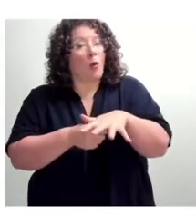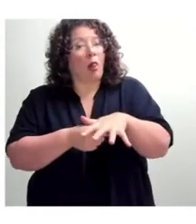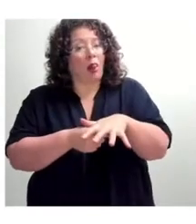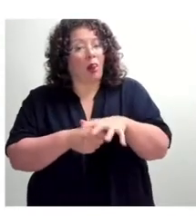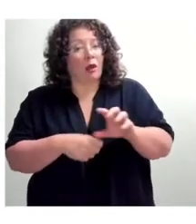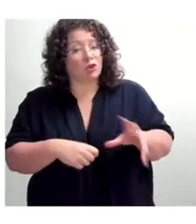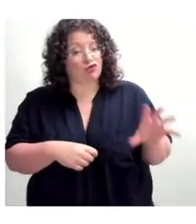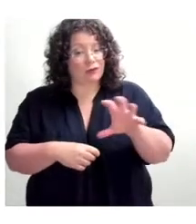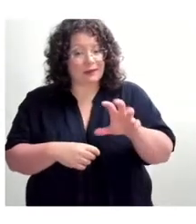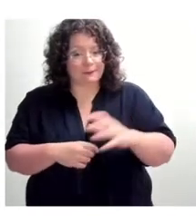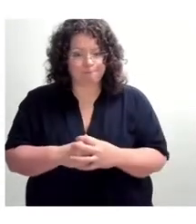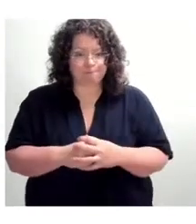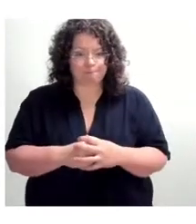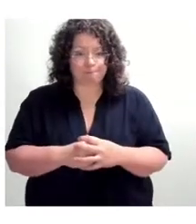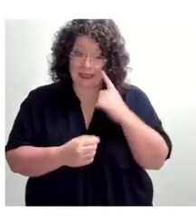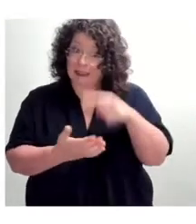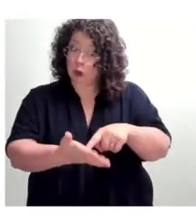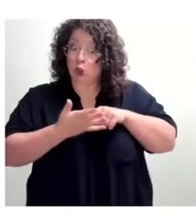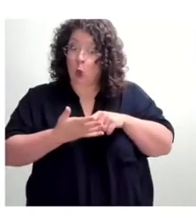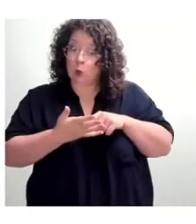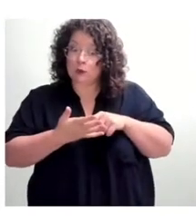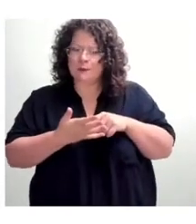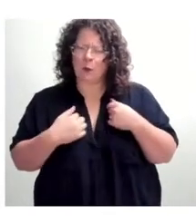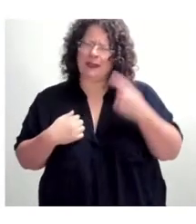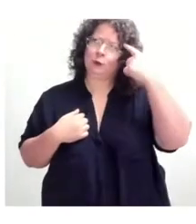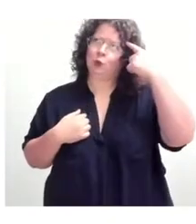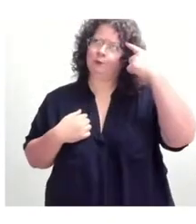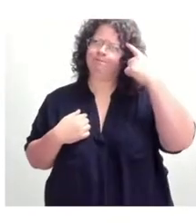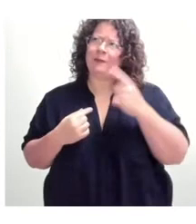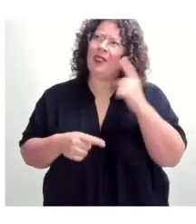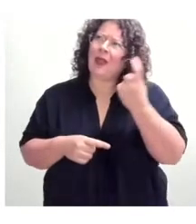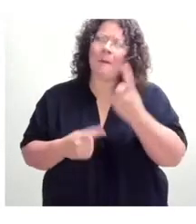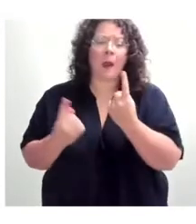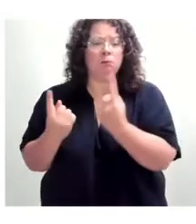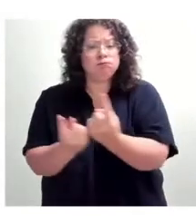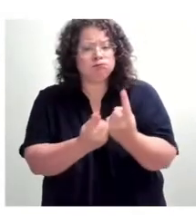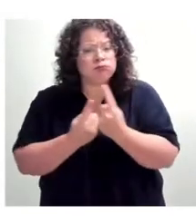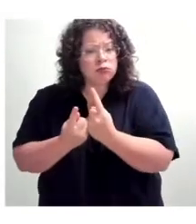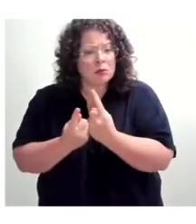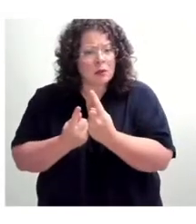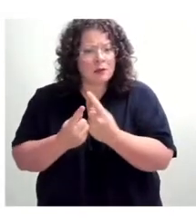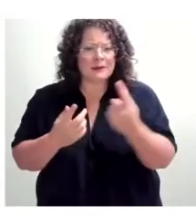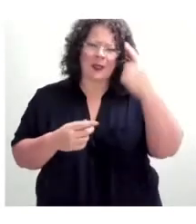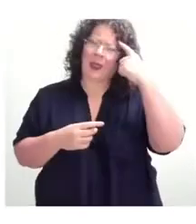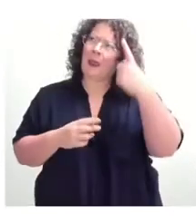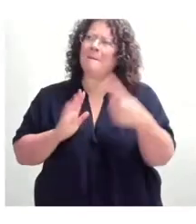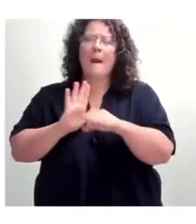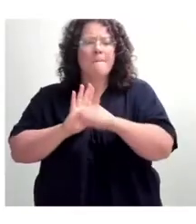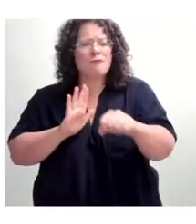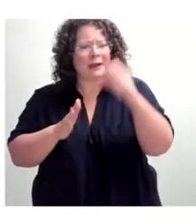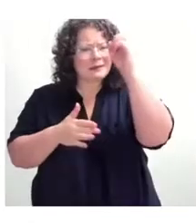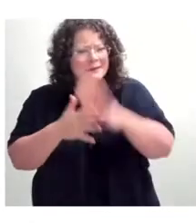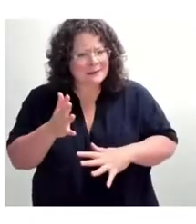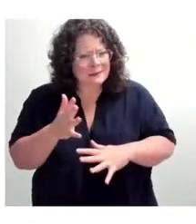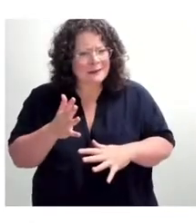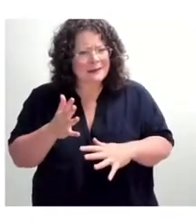It allows our brands to get the mind and heart space that we want our brands to have. And it makes business sense,